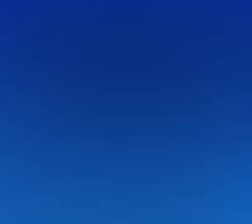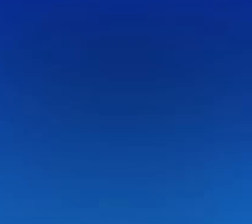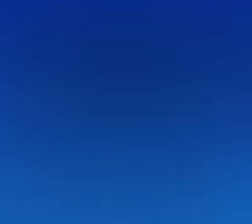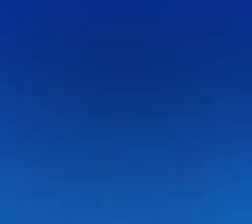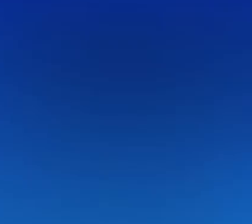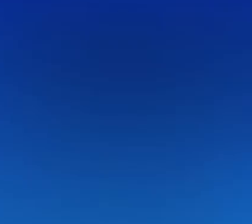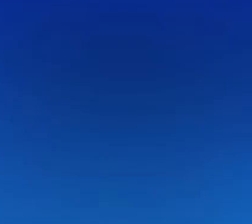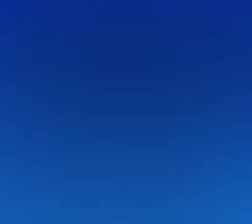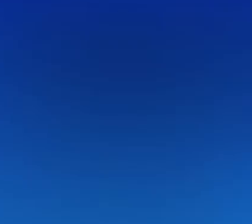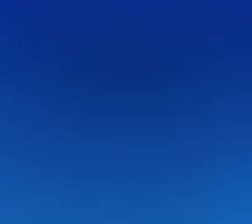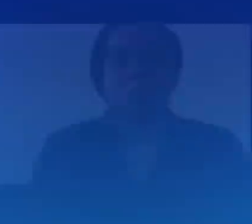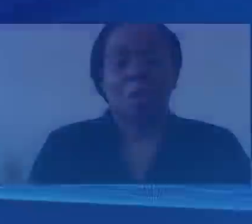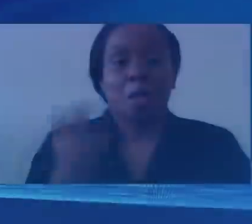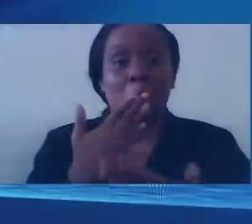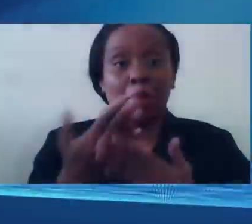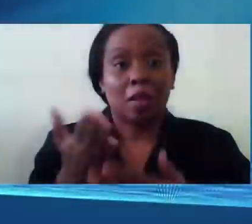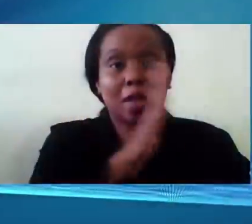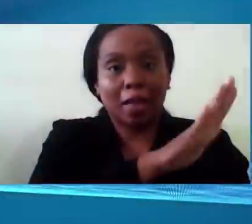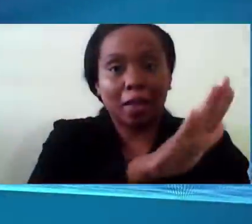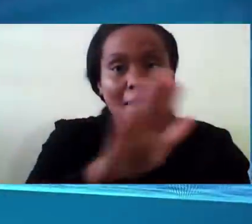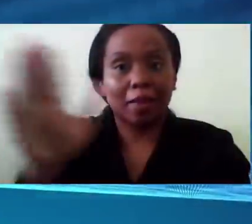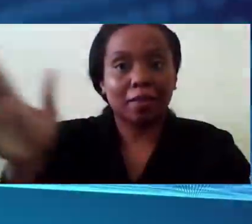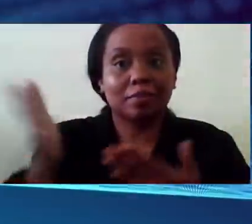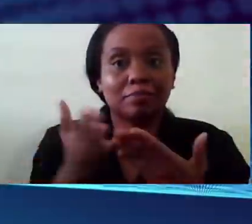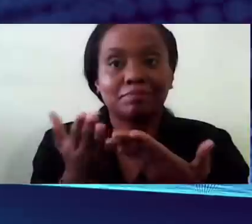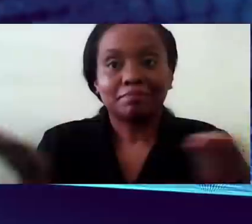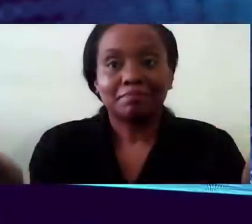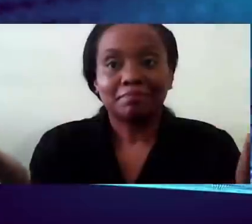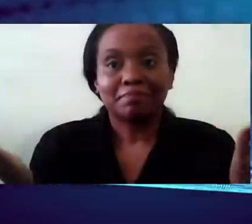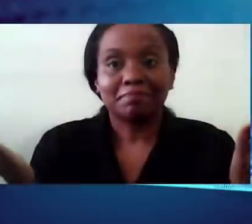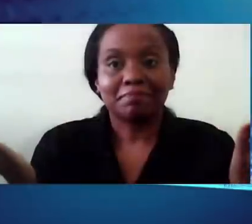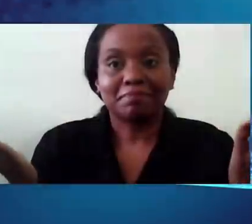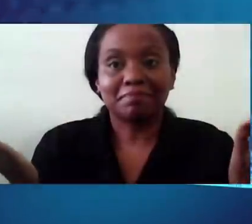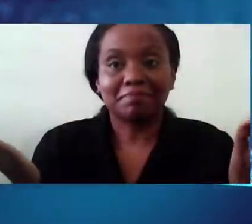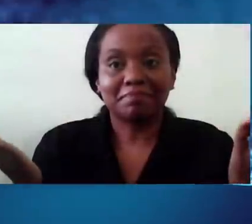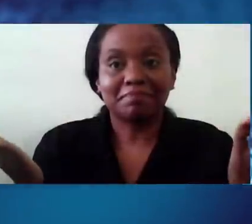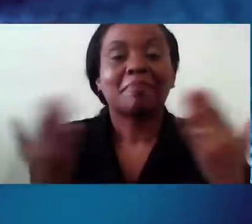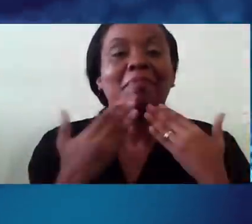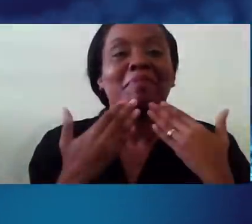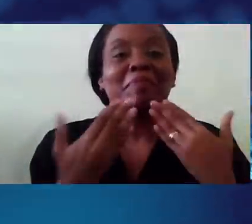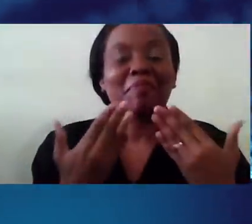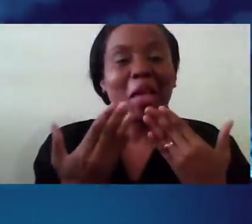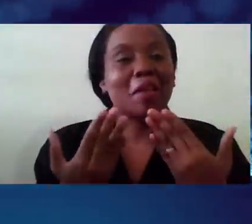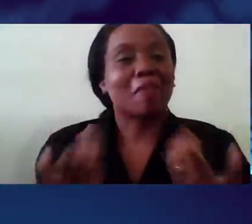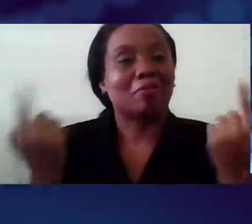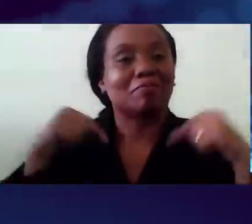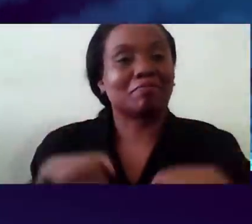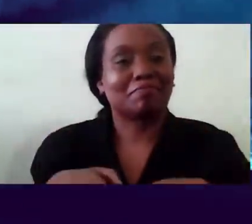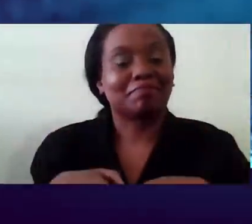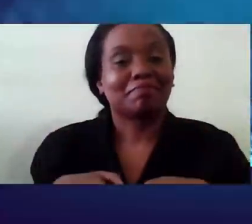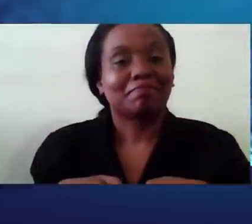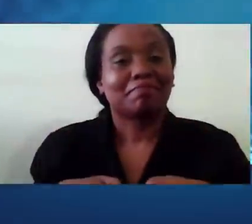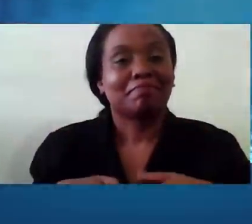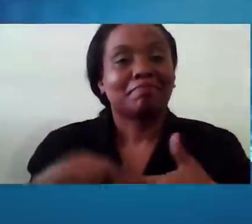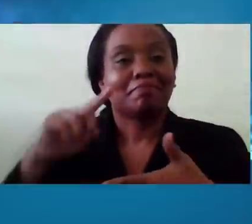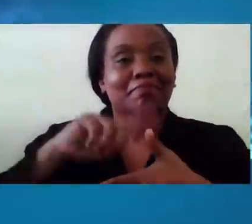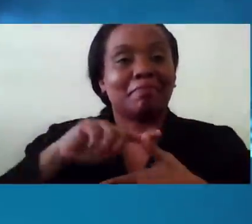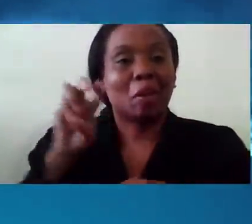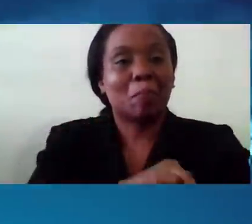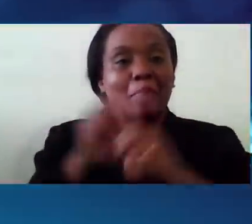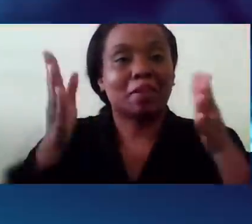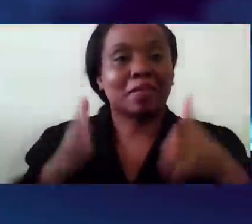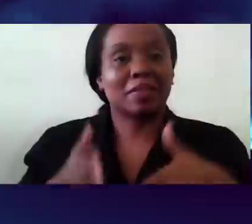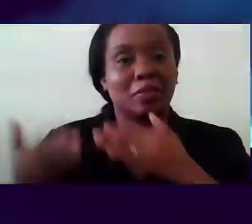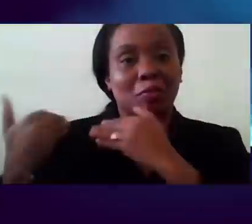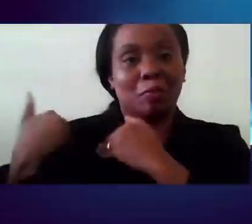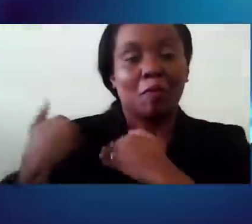Afternoon, everyone, and thank you for joining for this virtual media briefing. We will be addressed by the Minister of Home Affairs, Information and